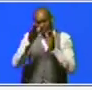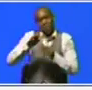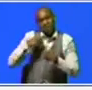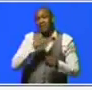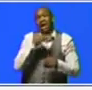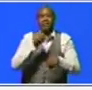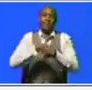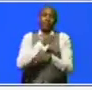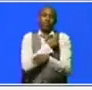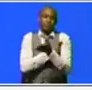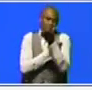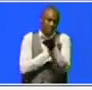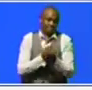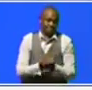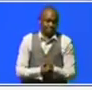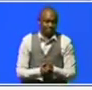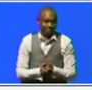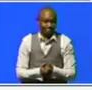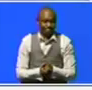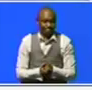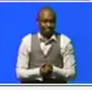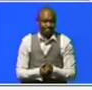while undergoing treatment.